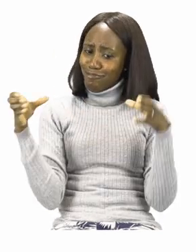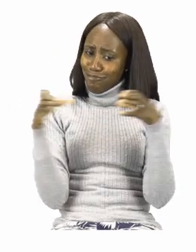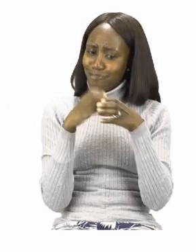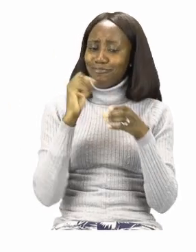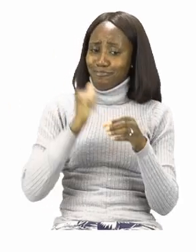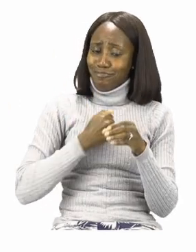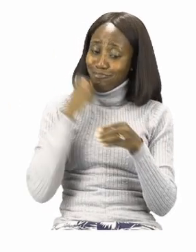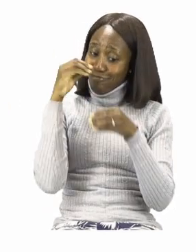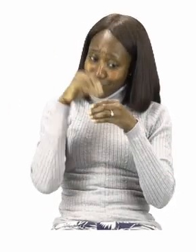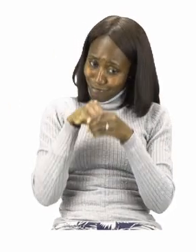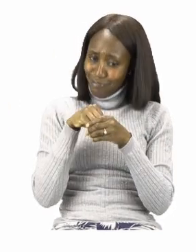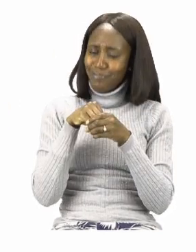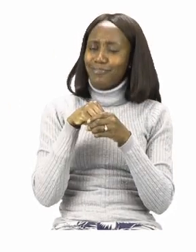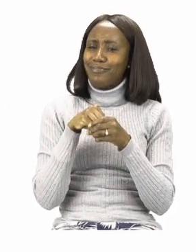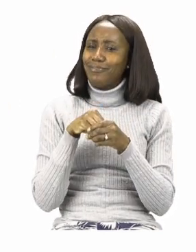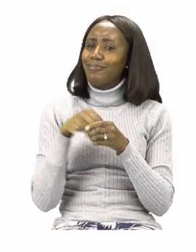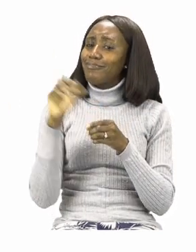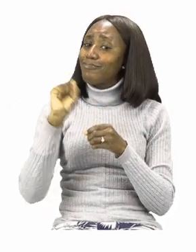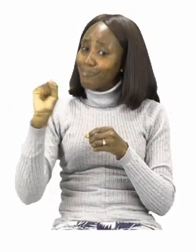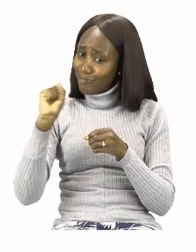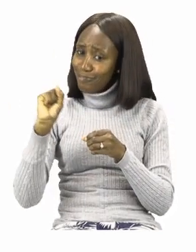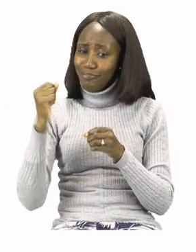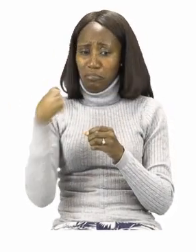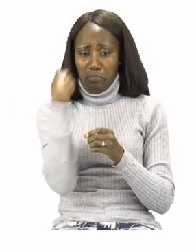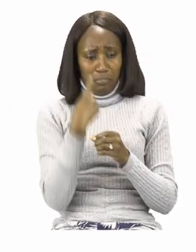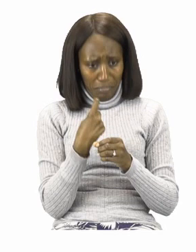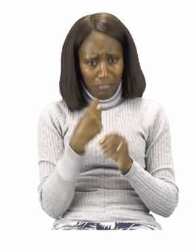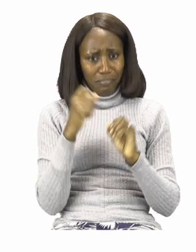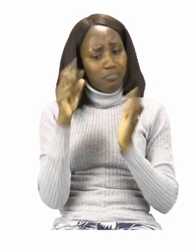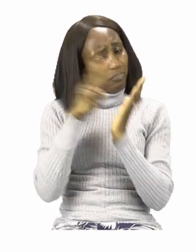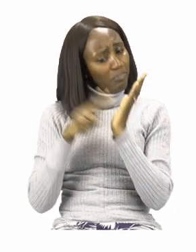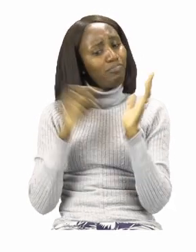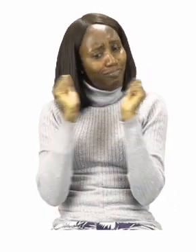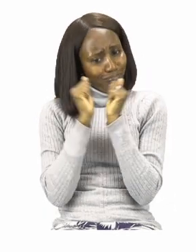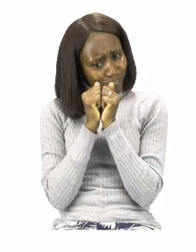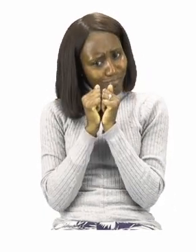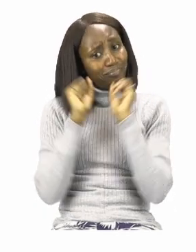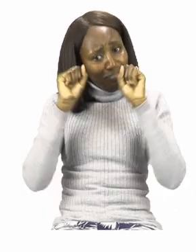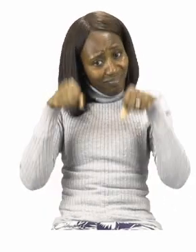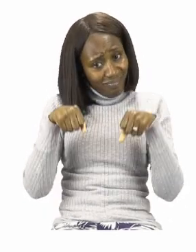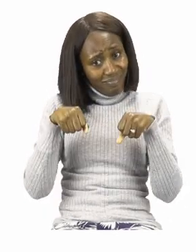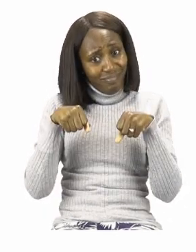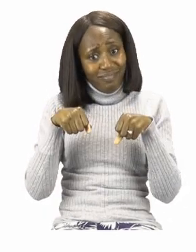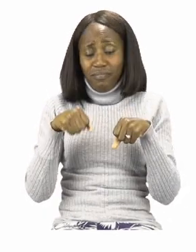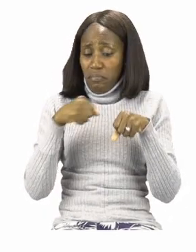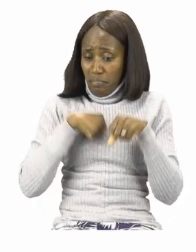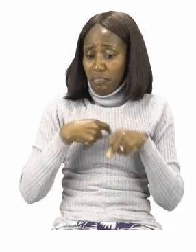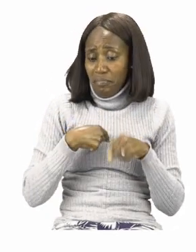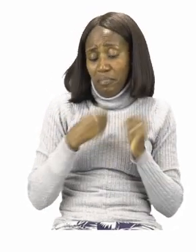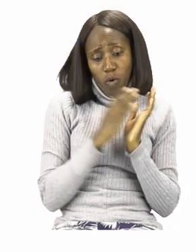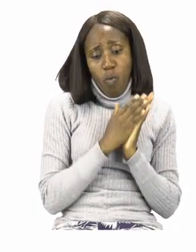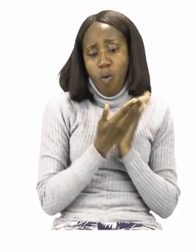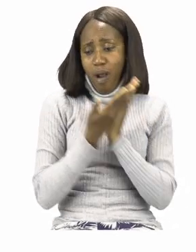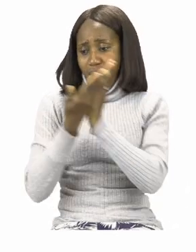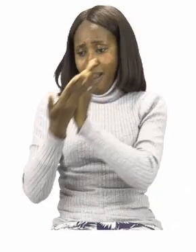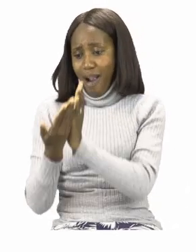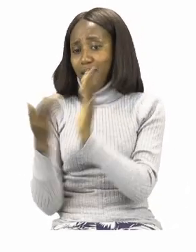class. Sam asks me if he can read with me. I share the book with